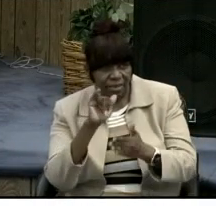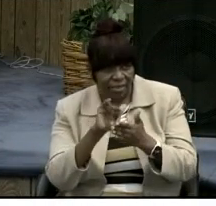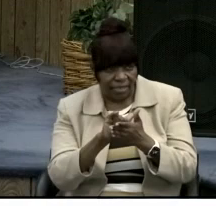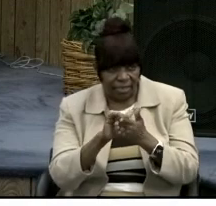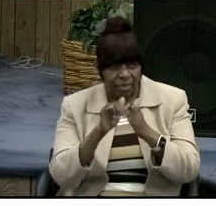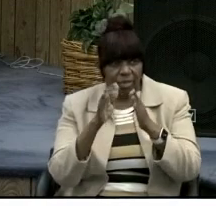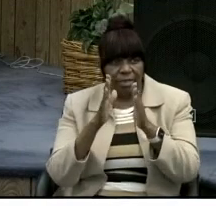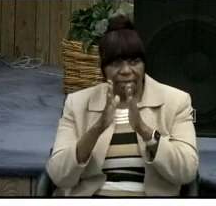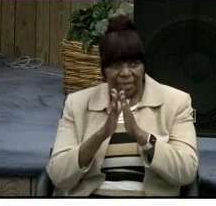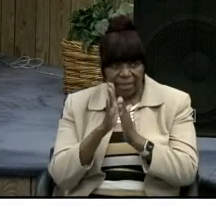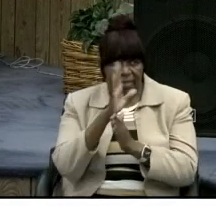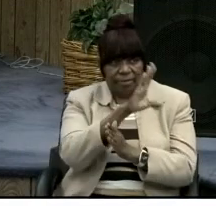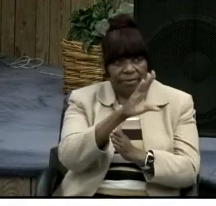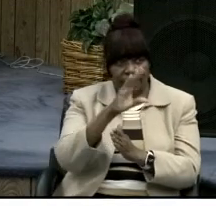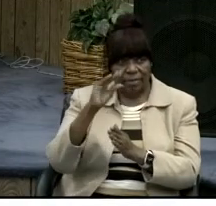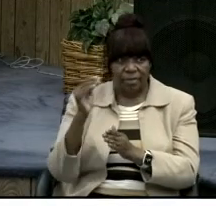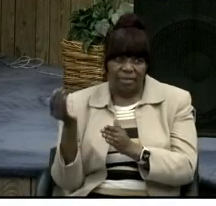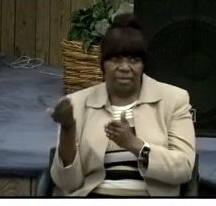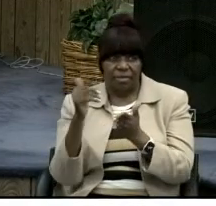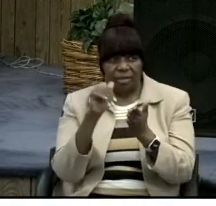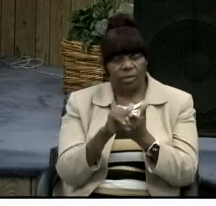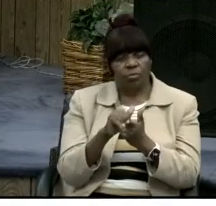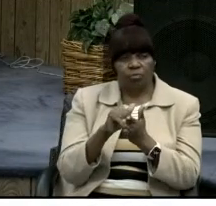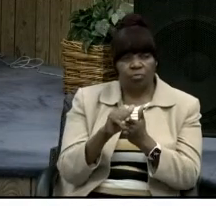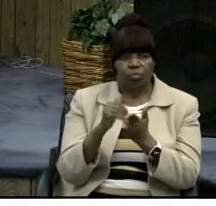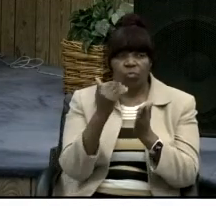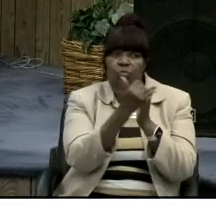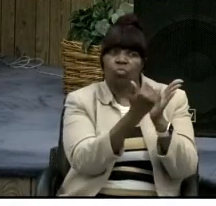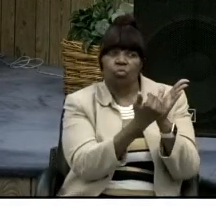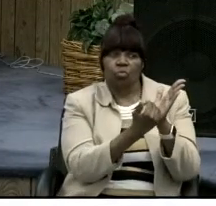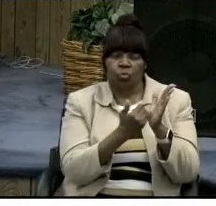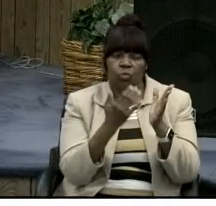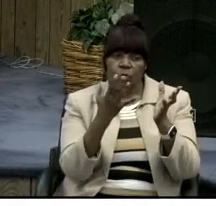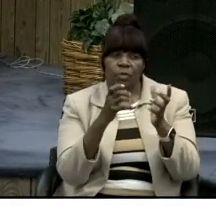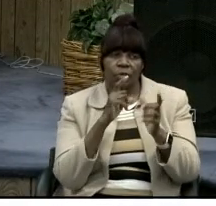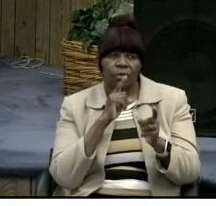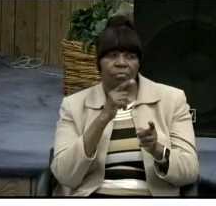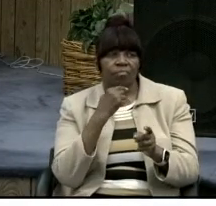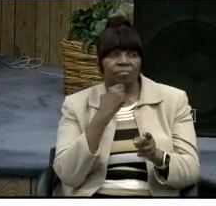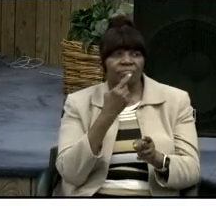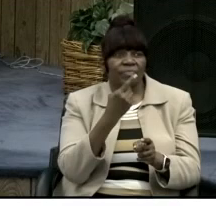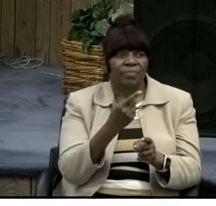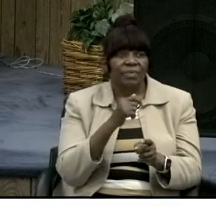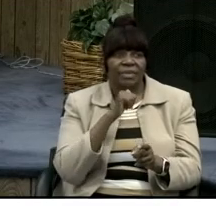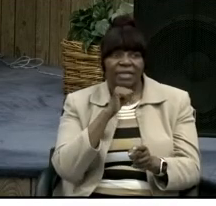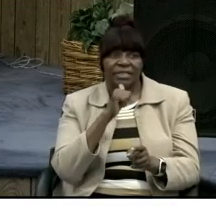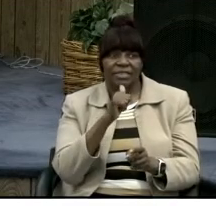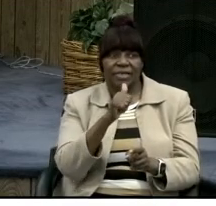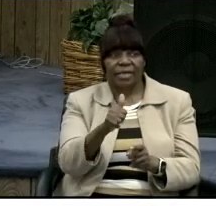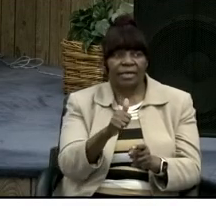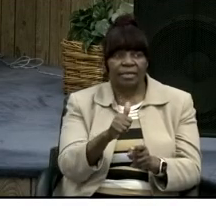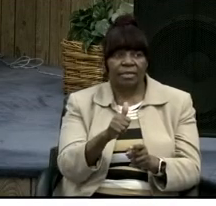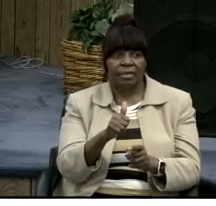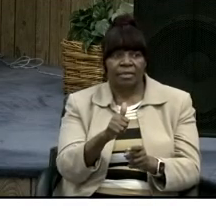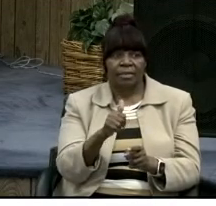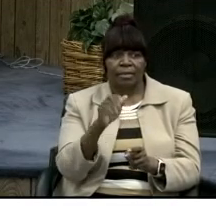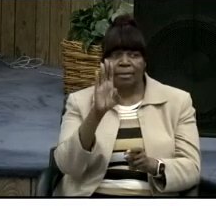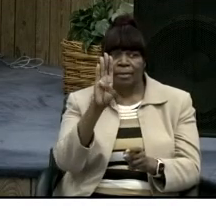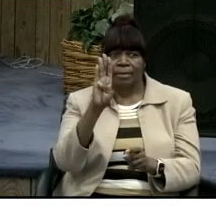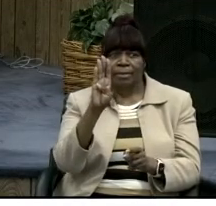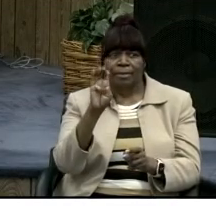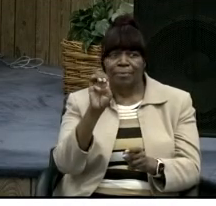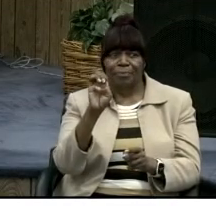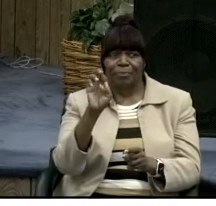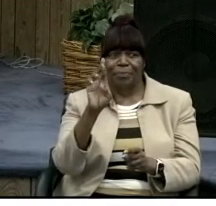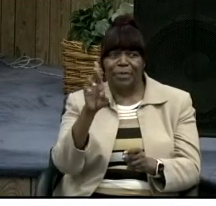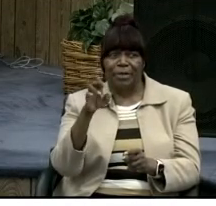course, we're going to print some as we get closer. First thing I want to tell you is that's not a beer can up there on the screen.